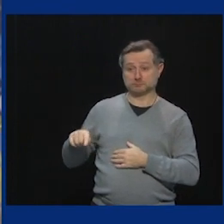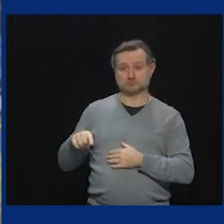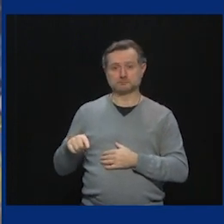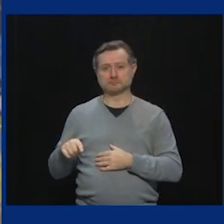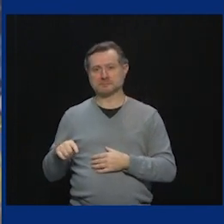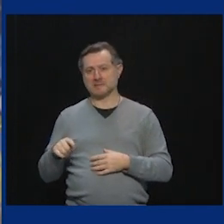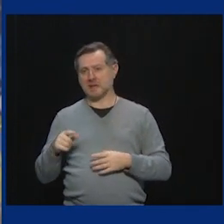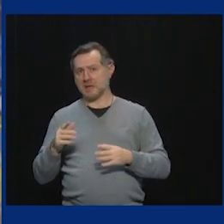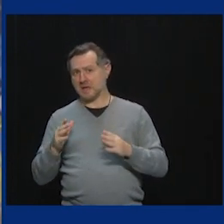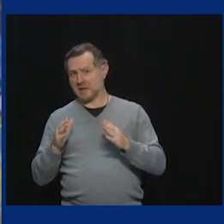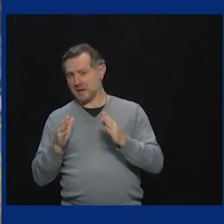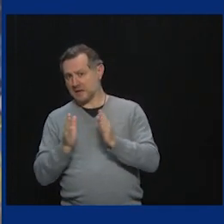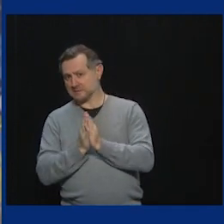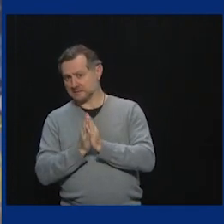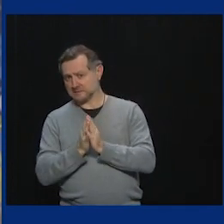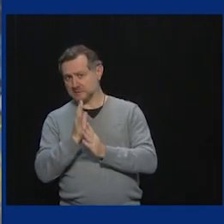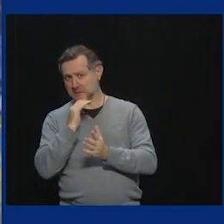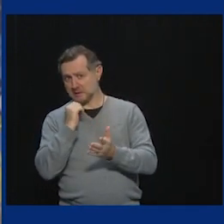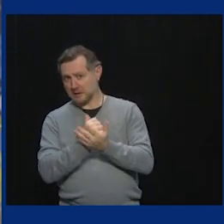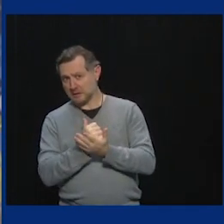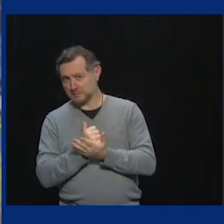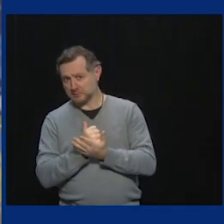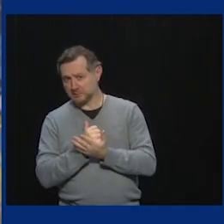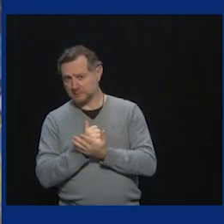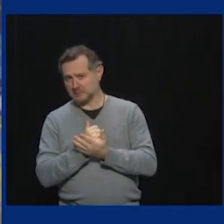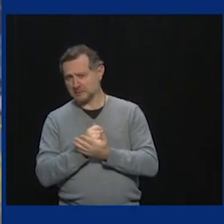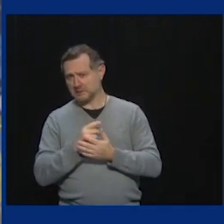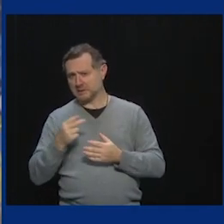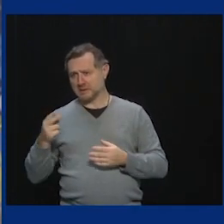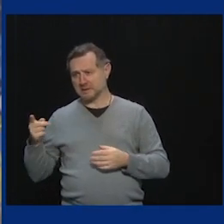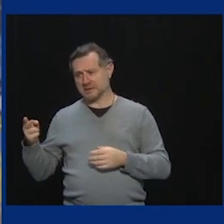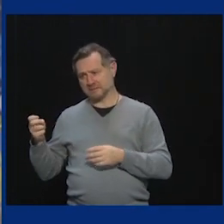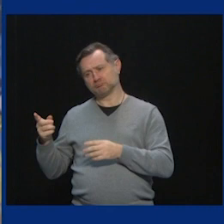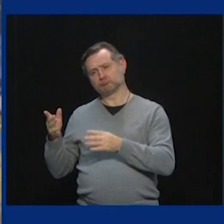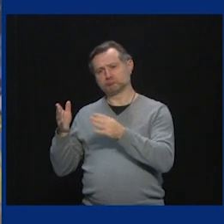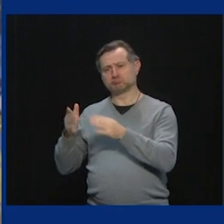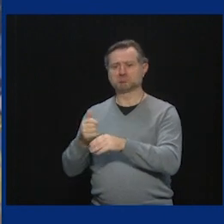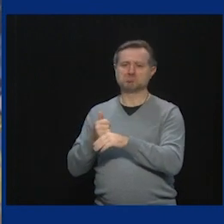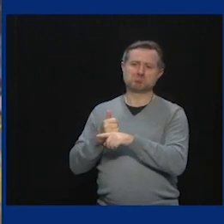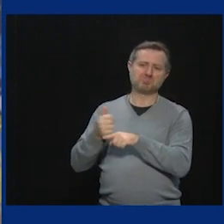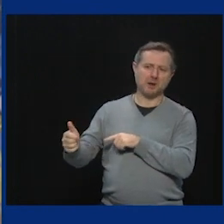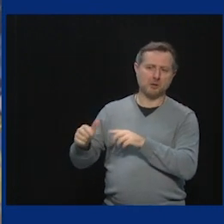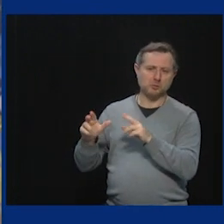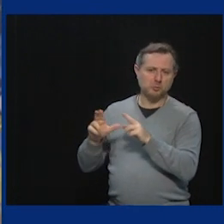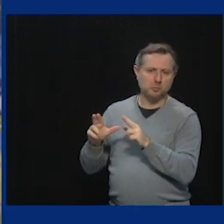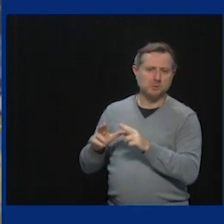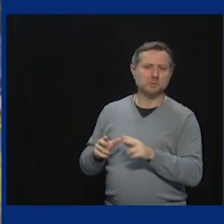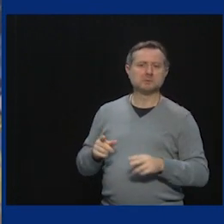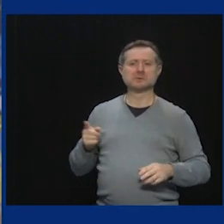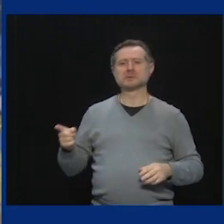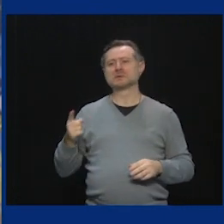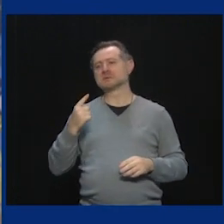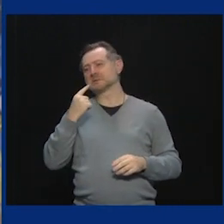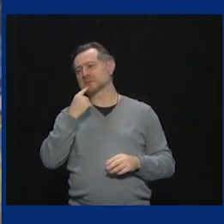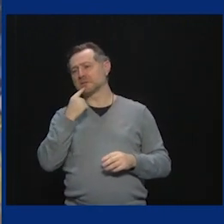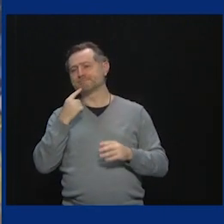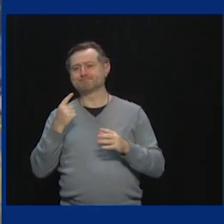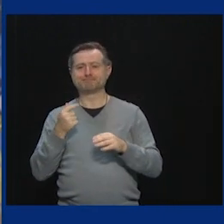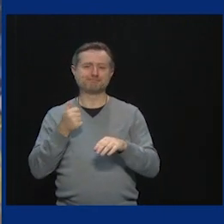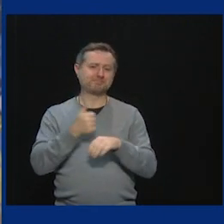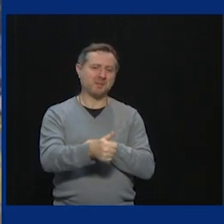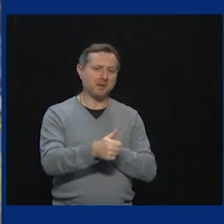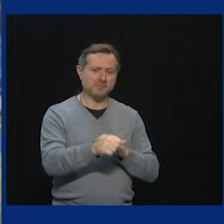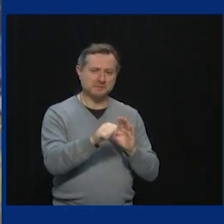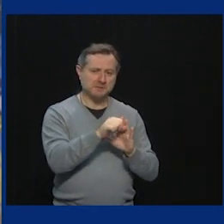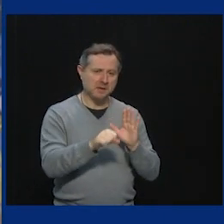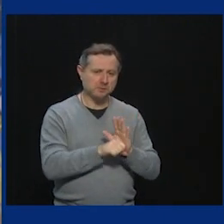asked you for help. He's blamed COBA. He's, pointed to the state court system as